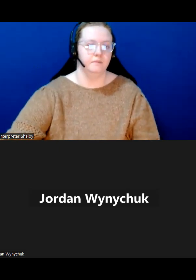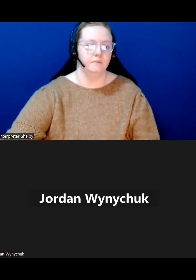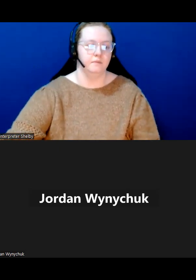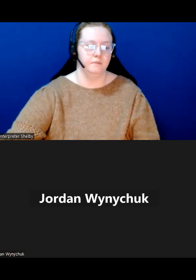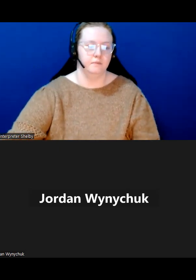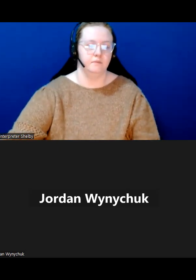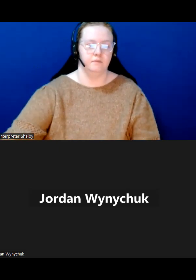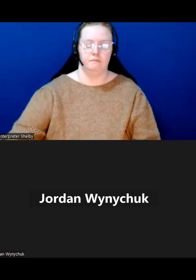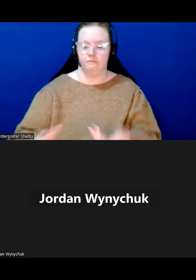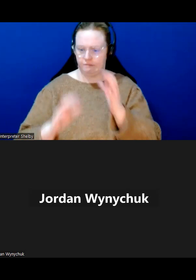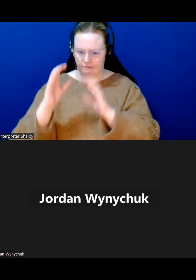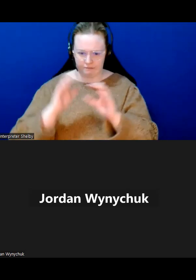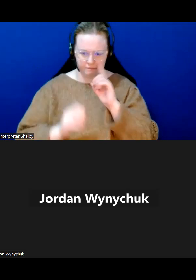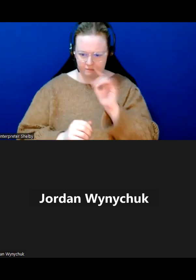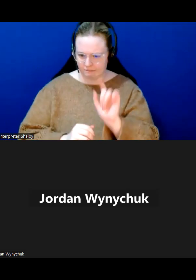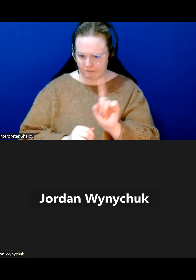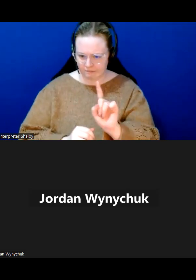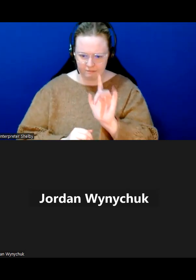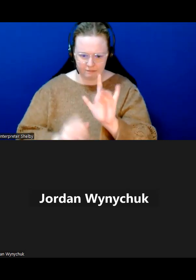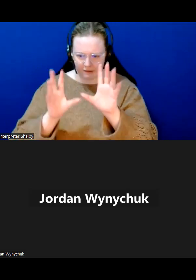If I can find it.